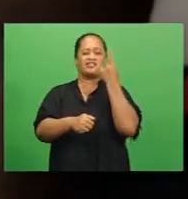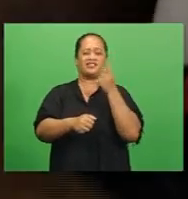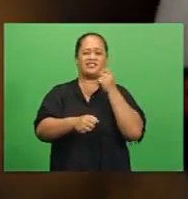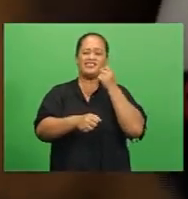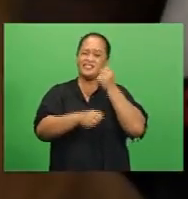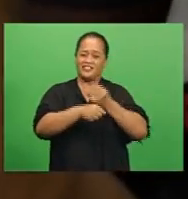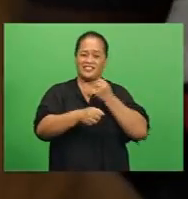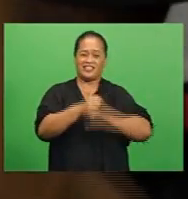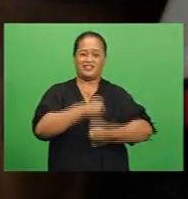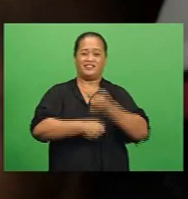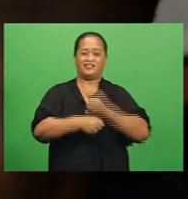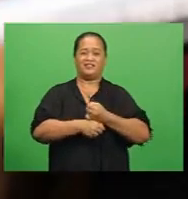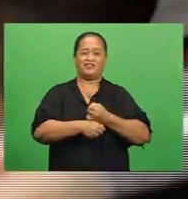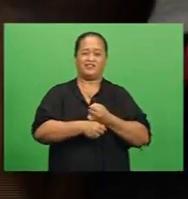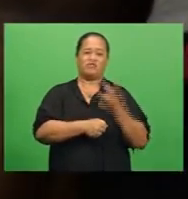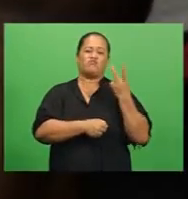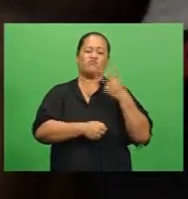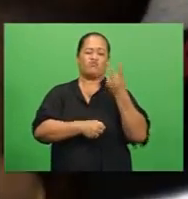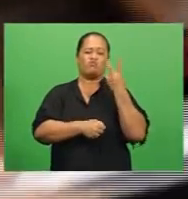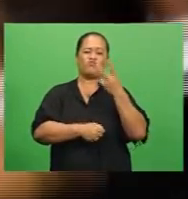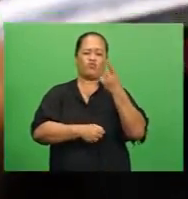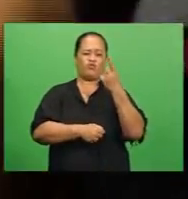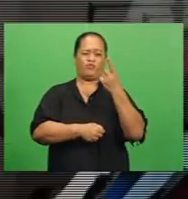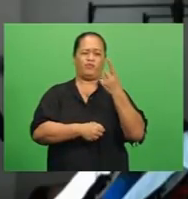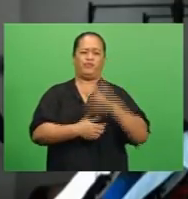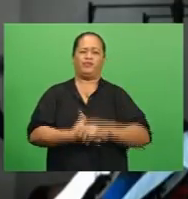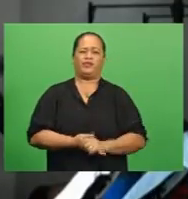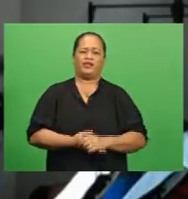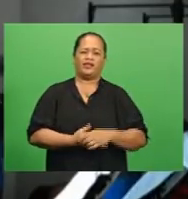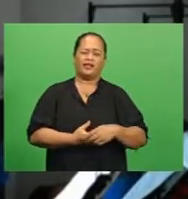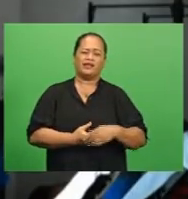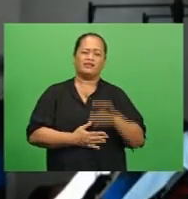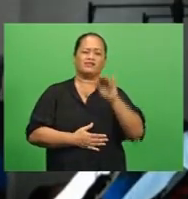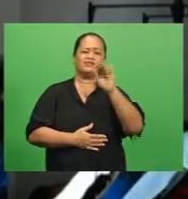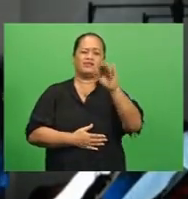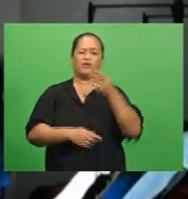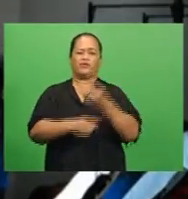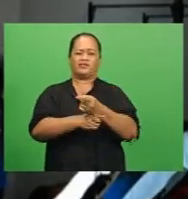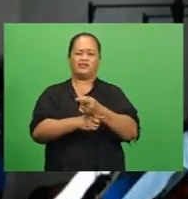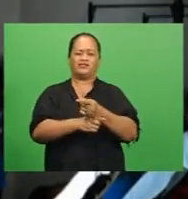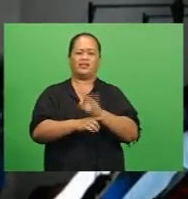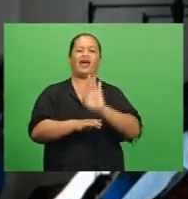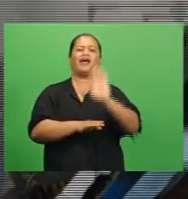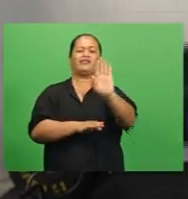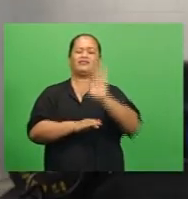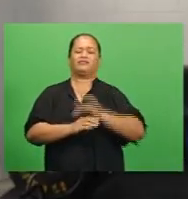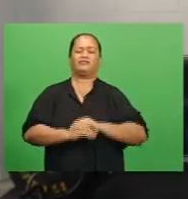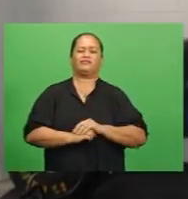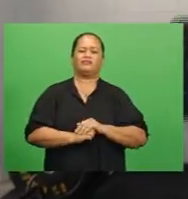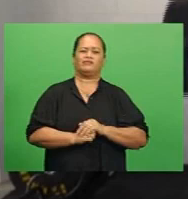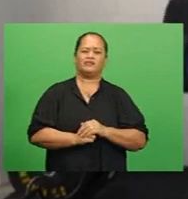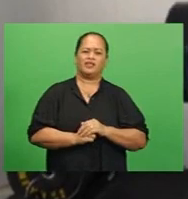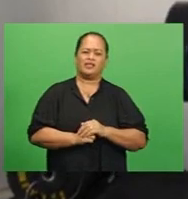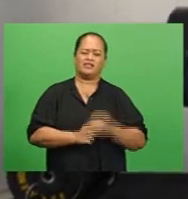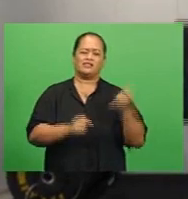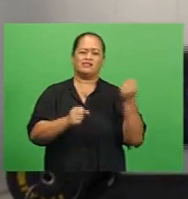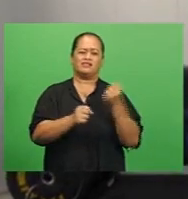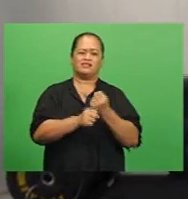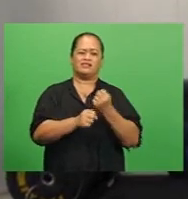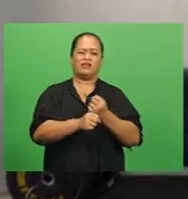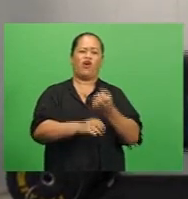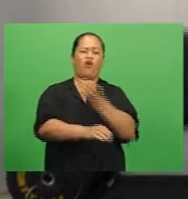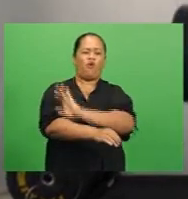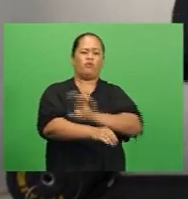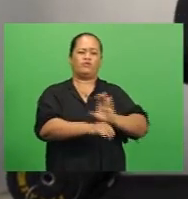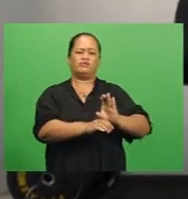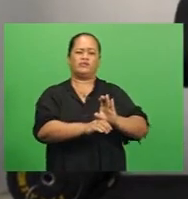to up the ante in the next few weeks. We're doing a quarantine at Runaway Bay on the Gold Coast. It's a sporting complex over there,